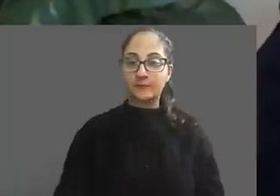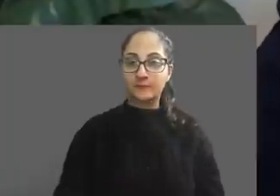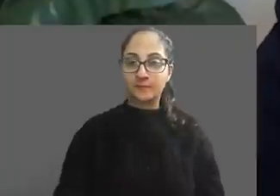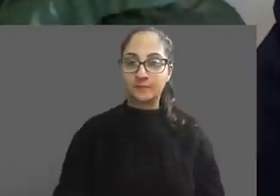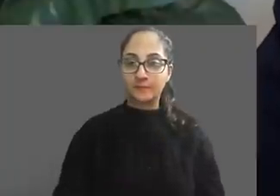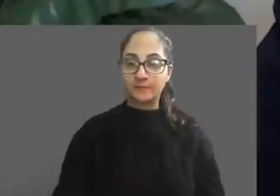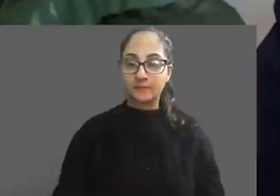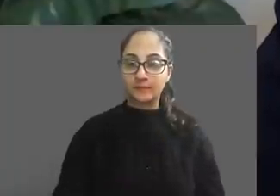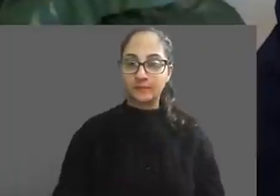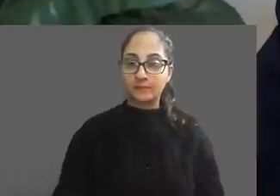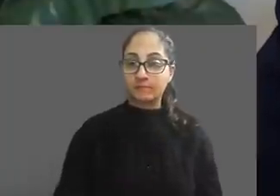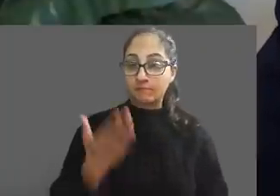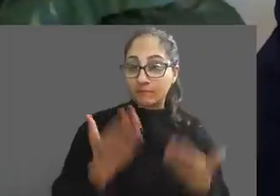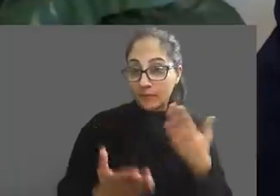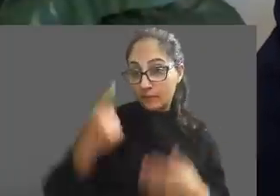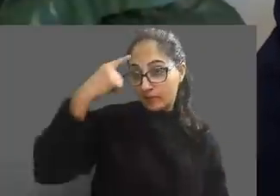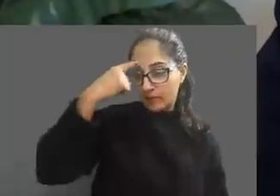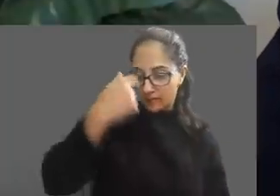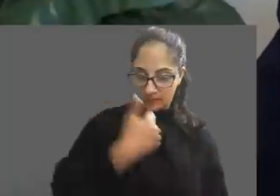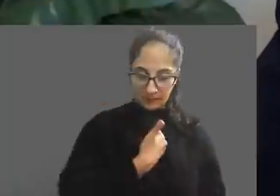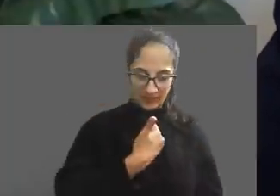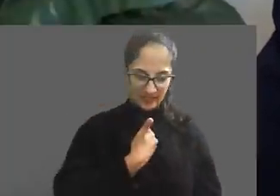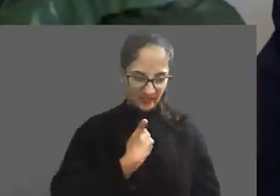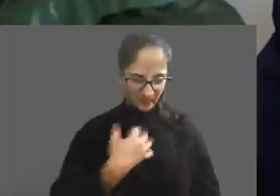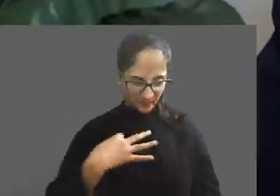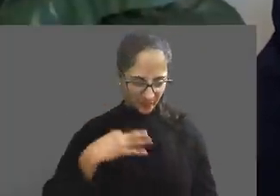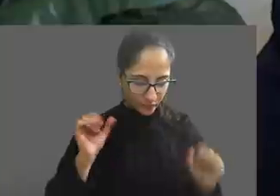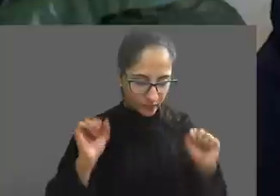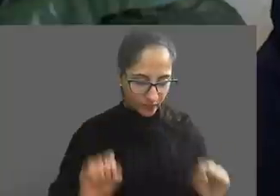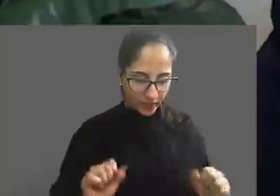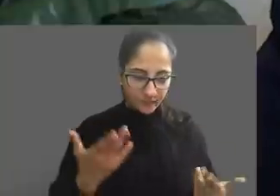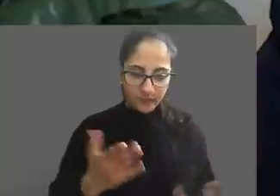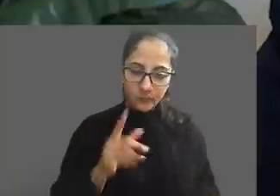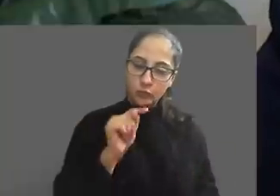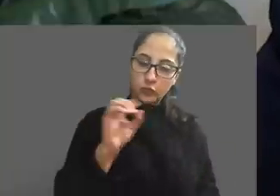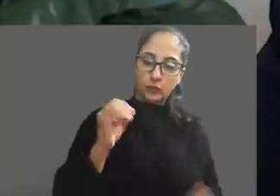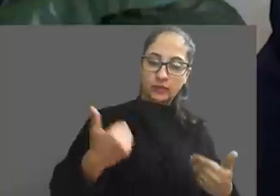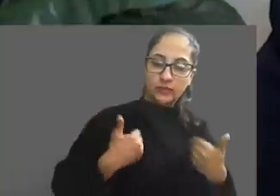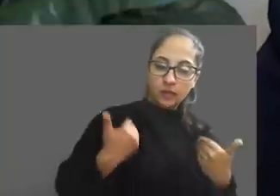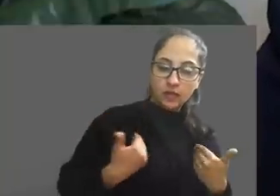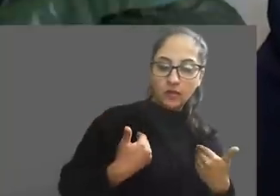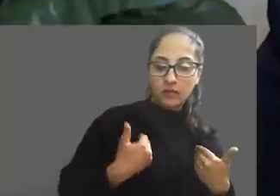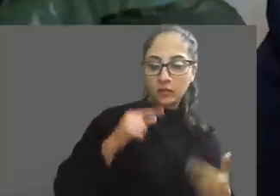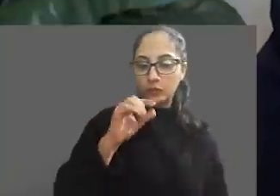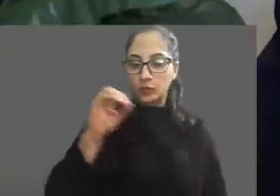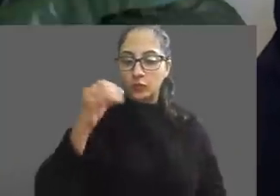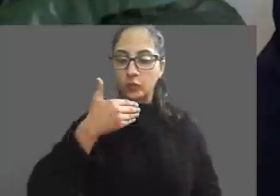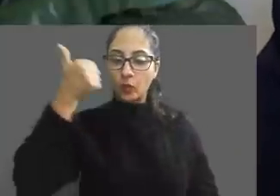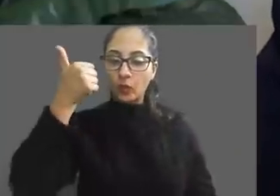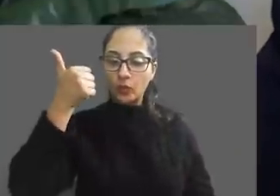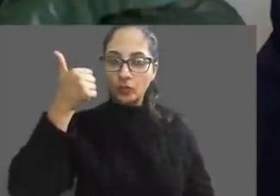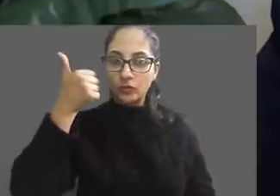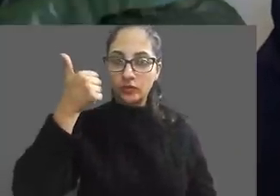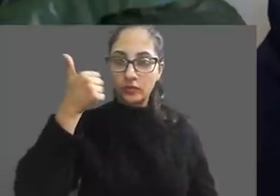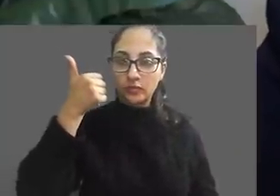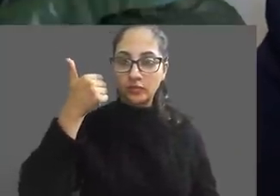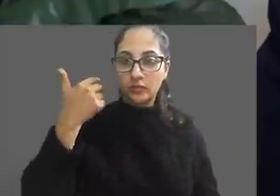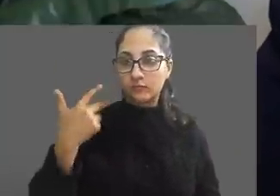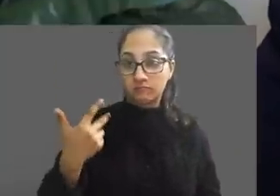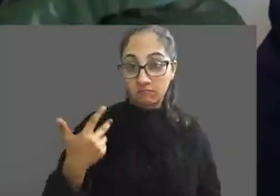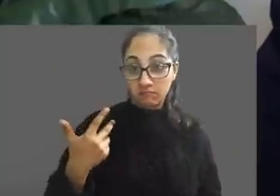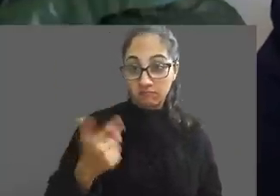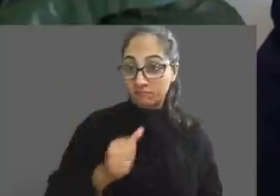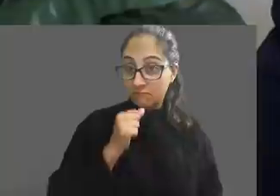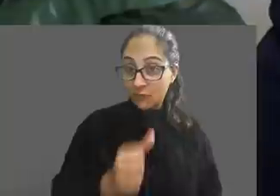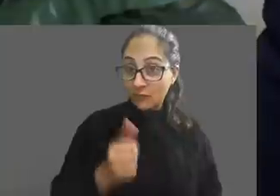I was moved to my core when I read about the service of an Ismaili murid, Rais Muzaffar, who lived